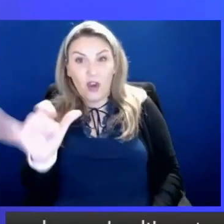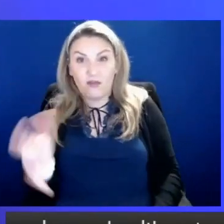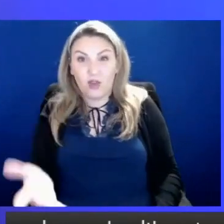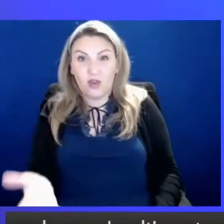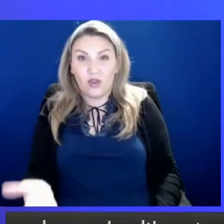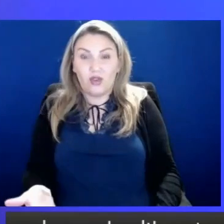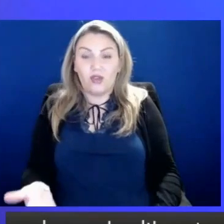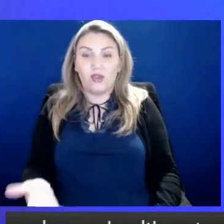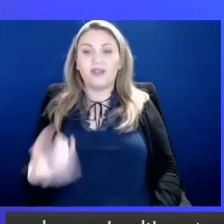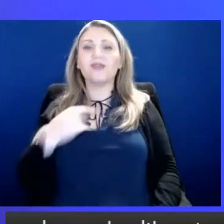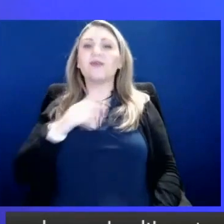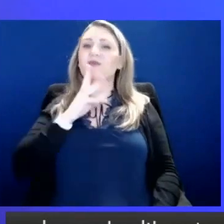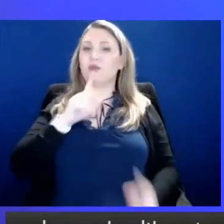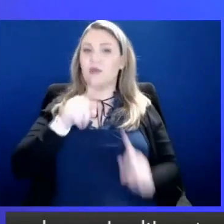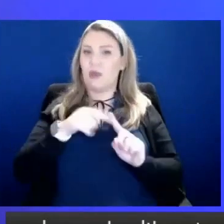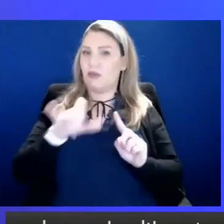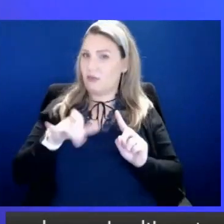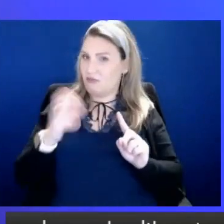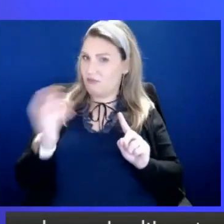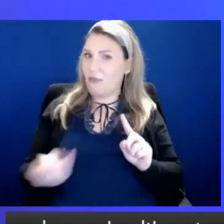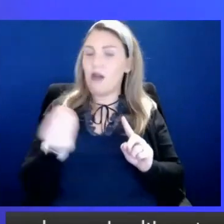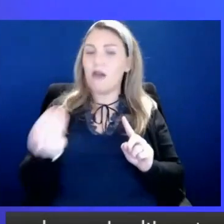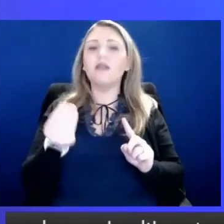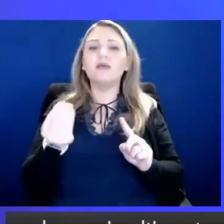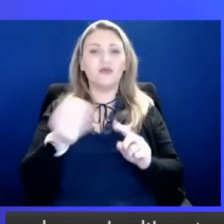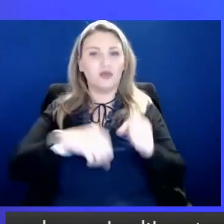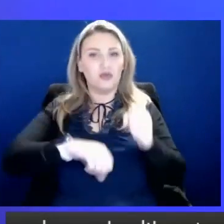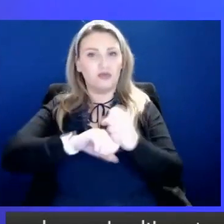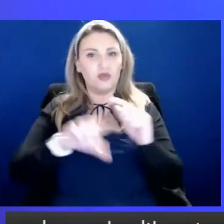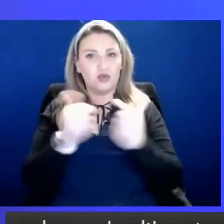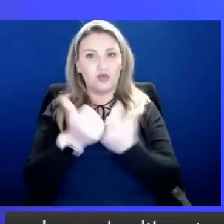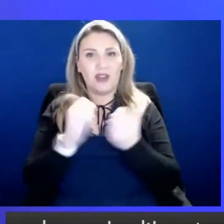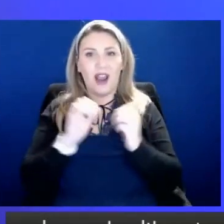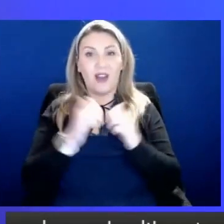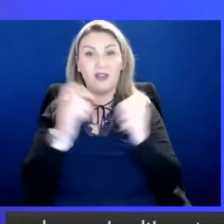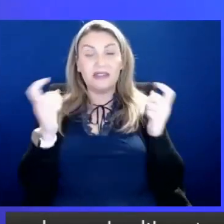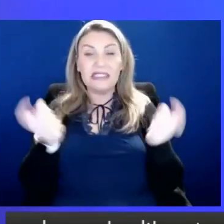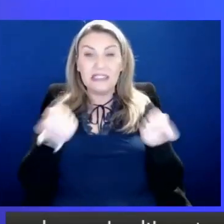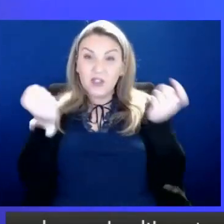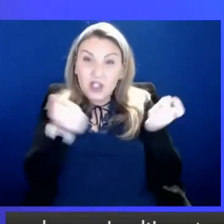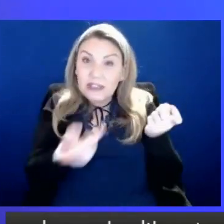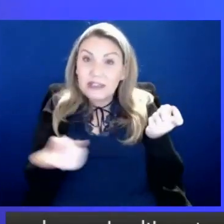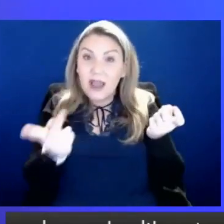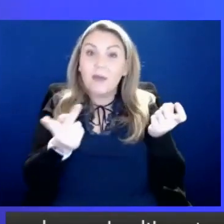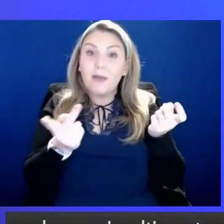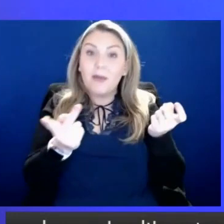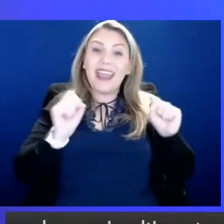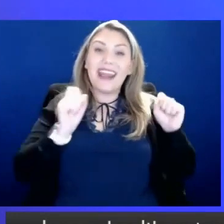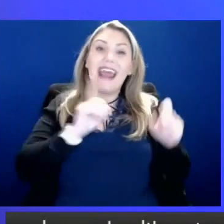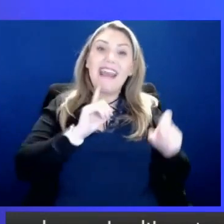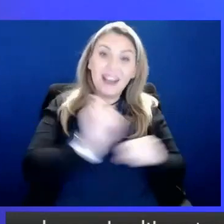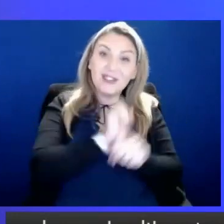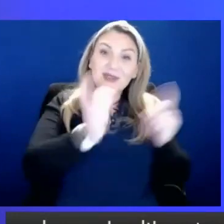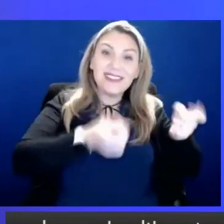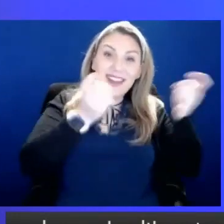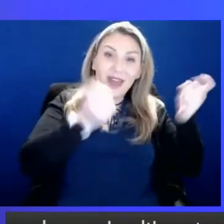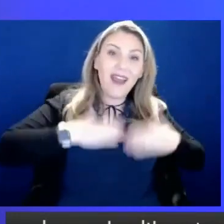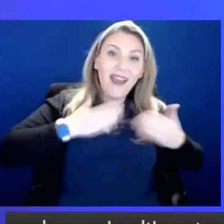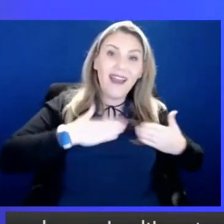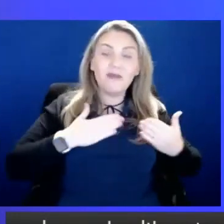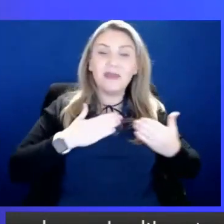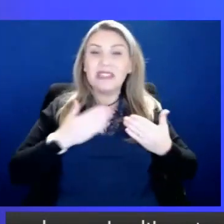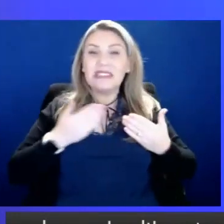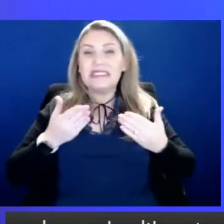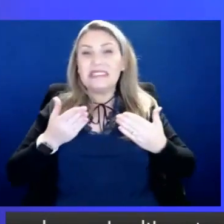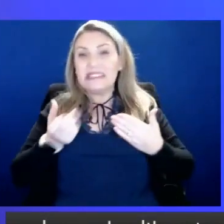little bit about that, we've talked about that in our group, about how some anniversaries are celebratory and some anniversaries are really hard